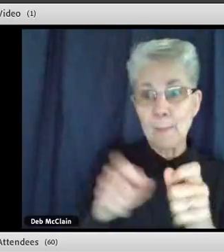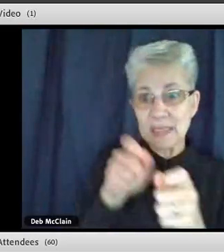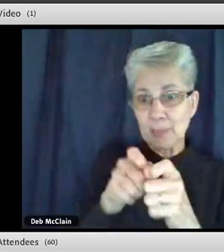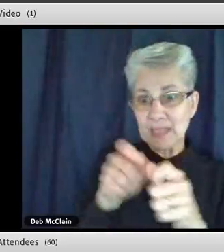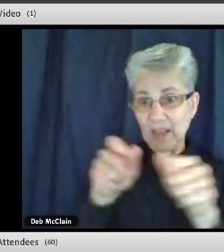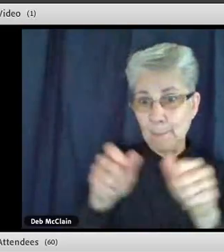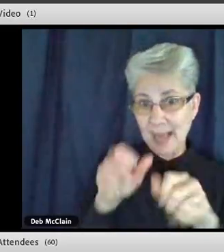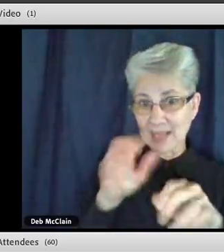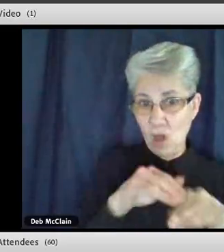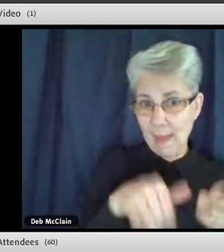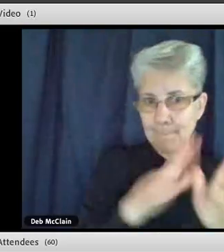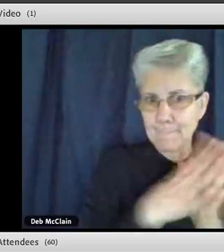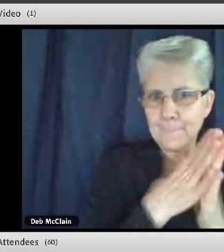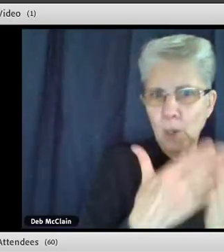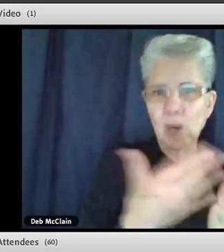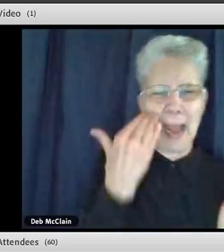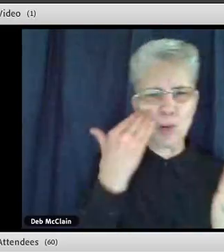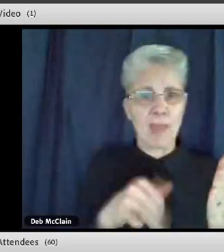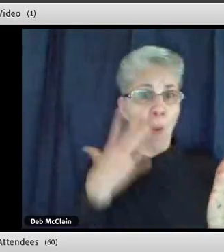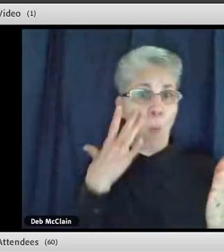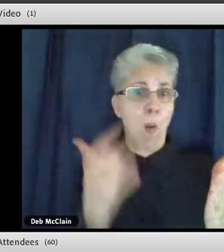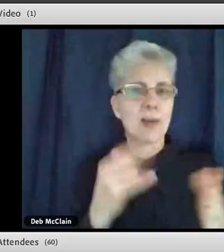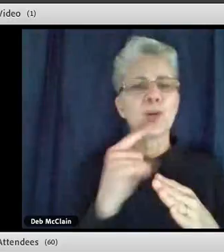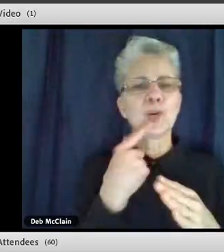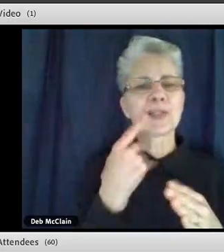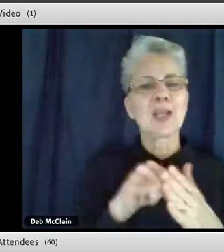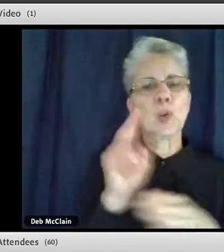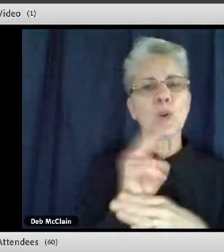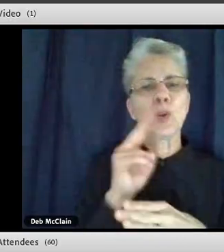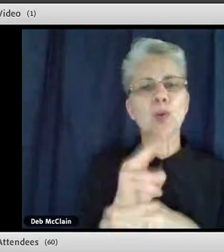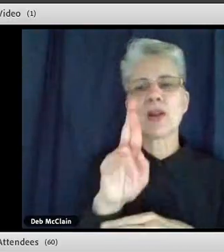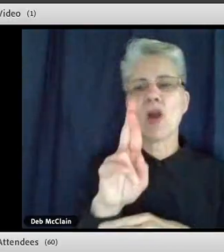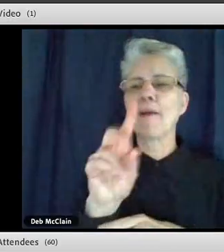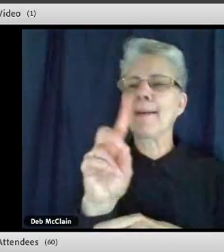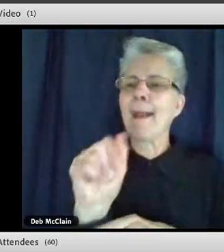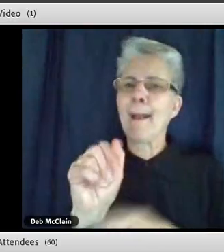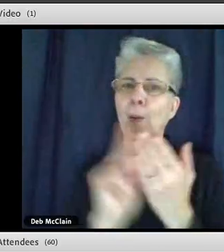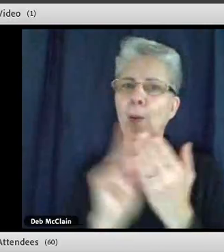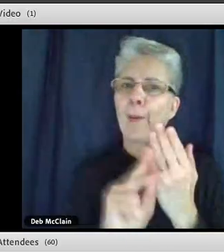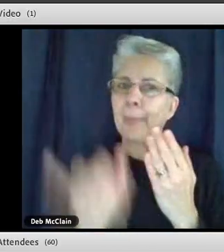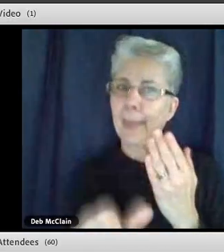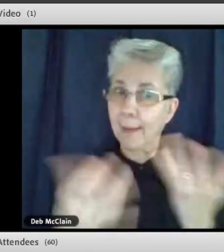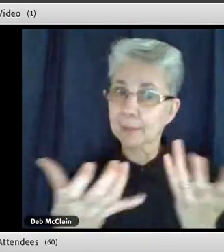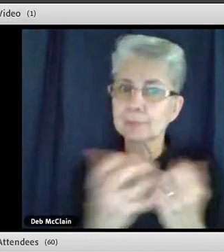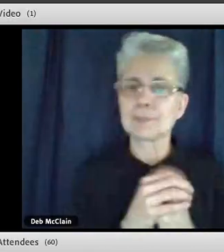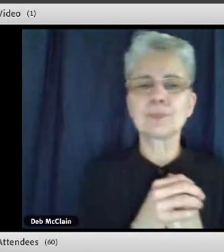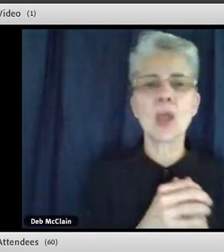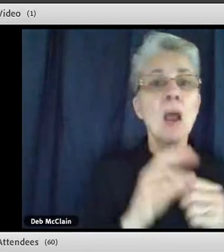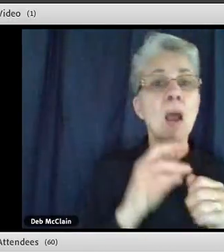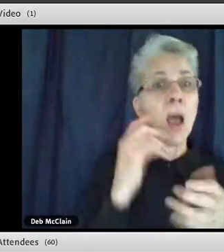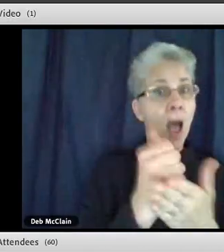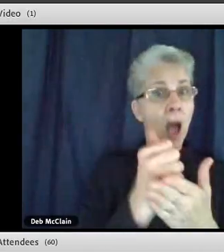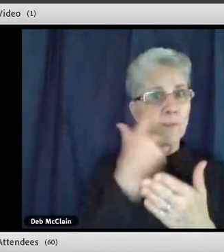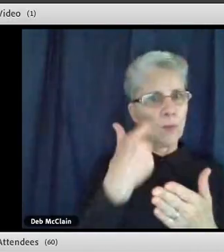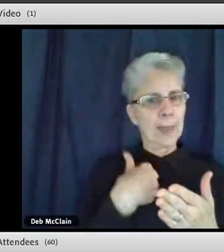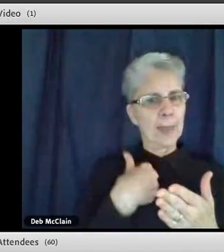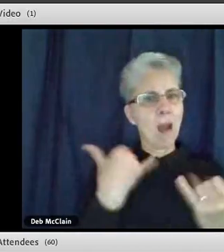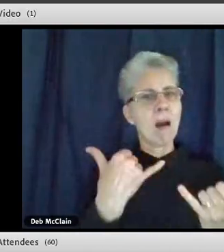book. Okay, I know that because you're saying that you're using RDA. So it's helpful for me so that I